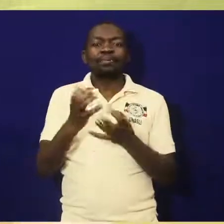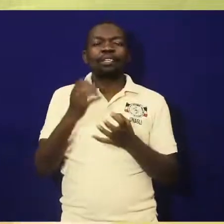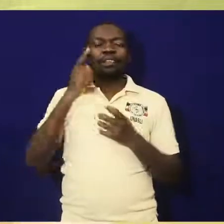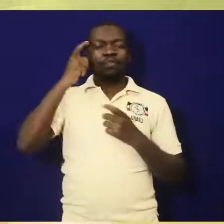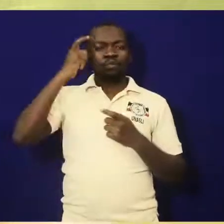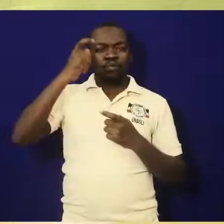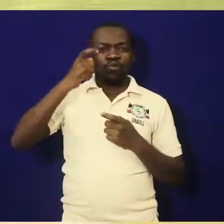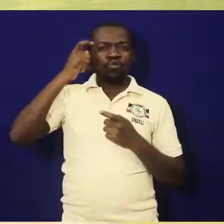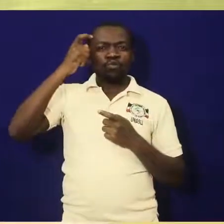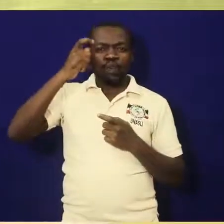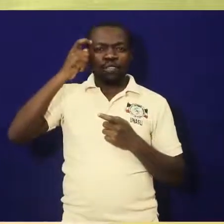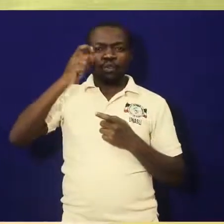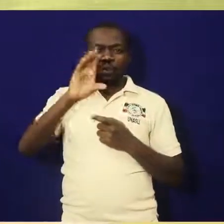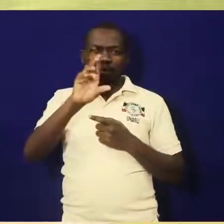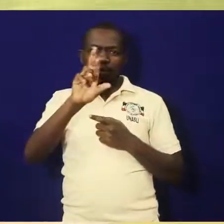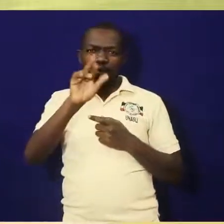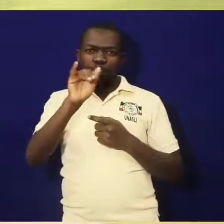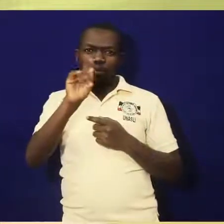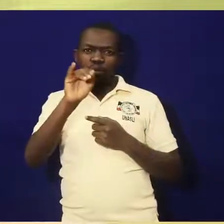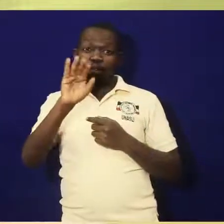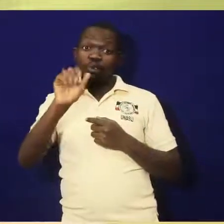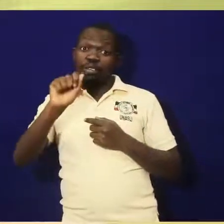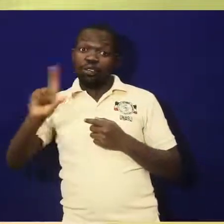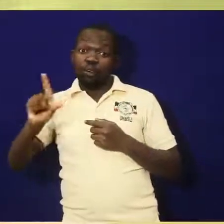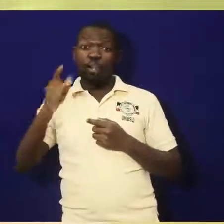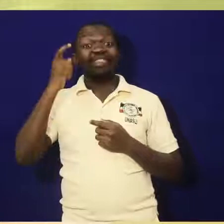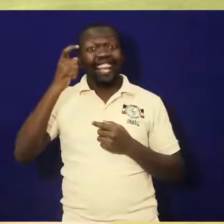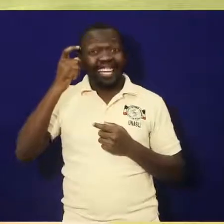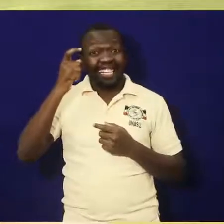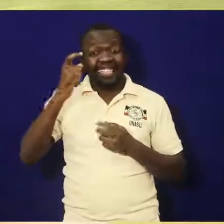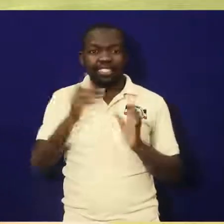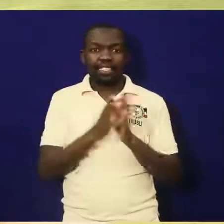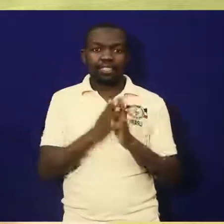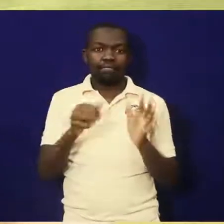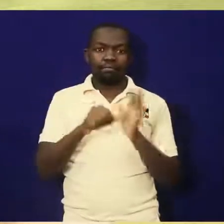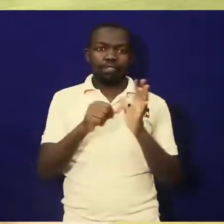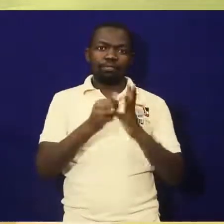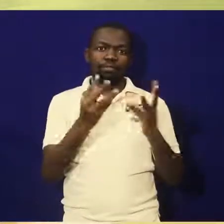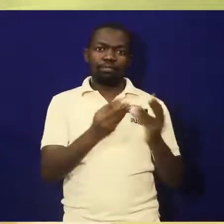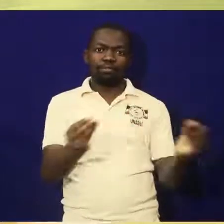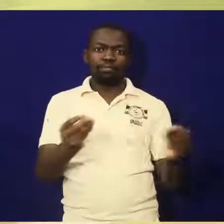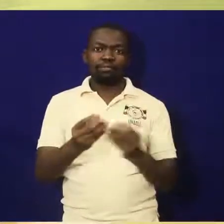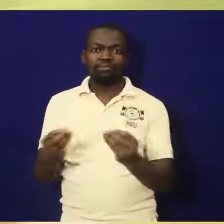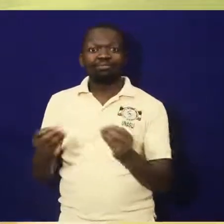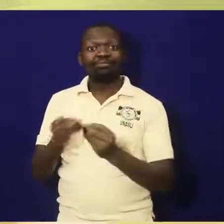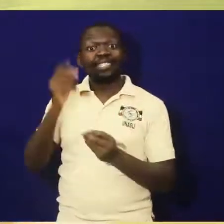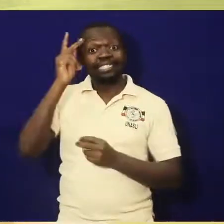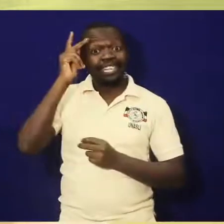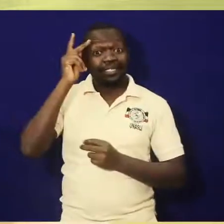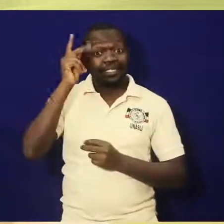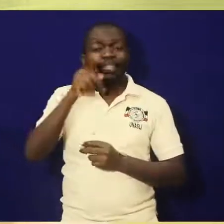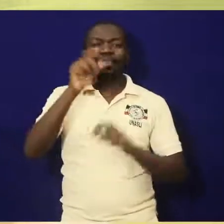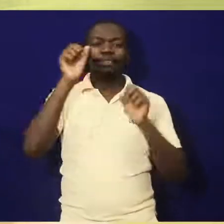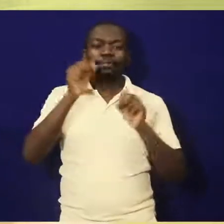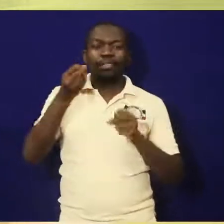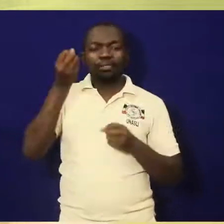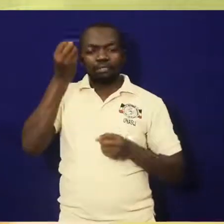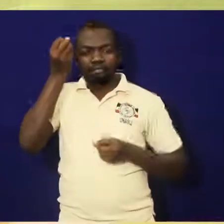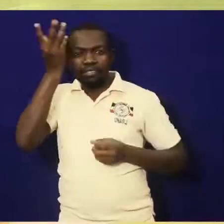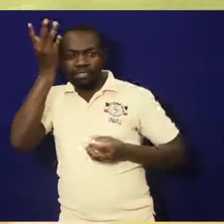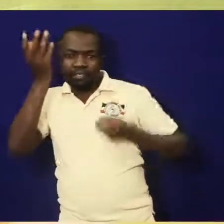critical thinking and problem-solving skills. Expected to be creative and